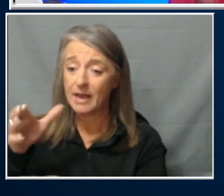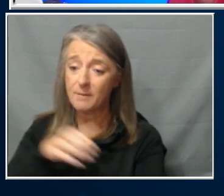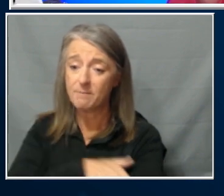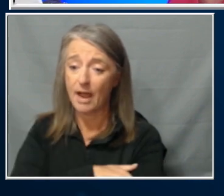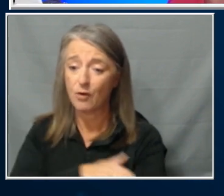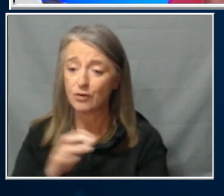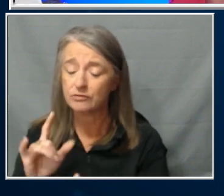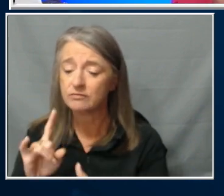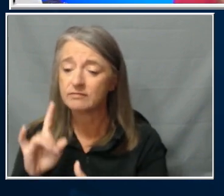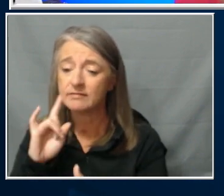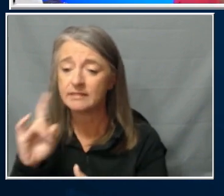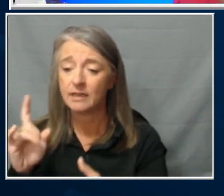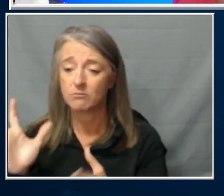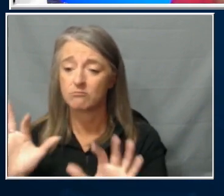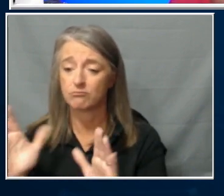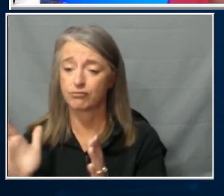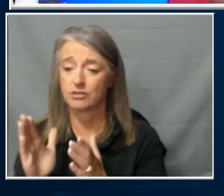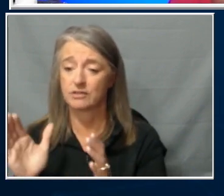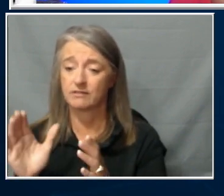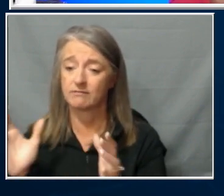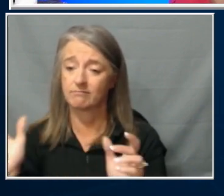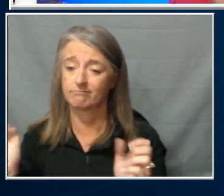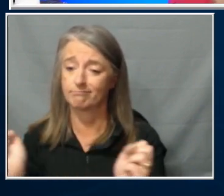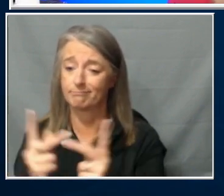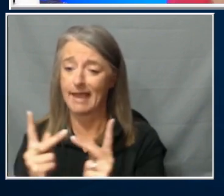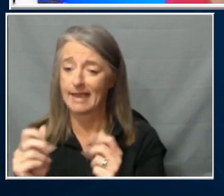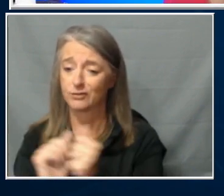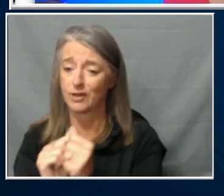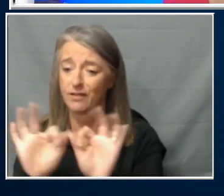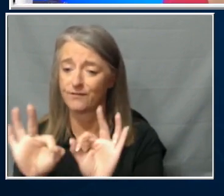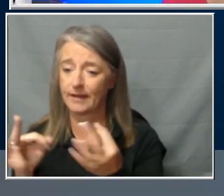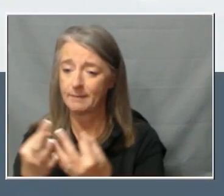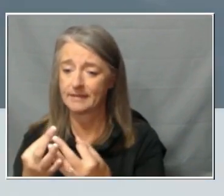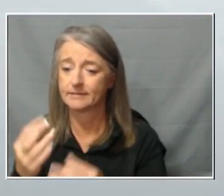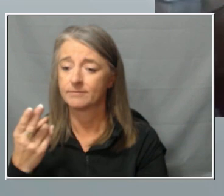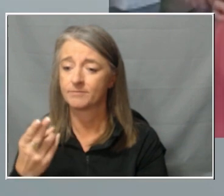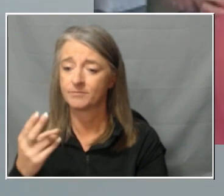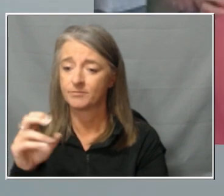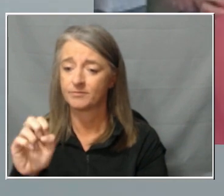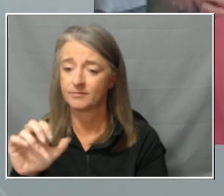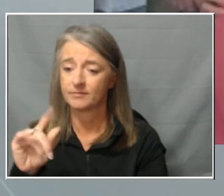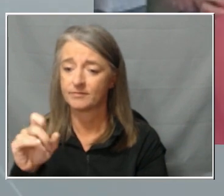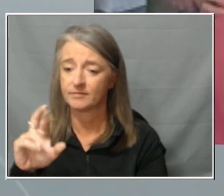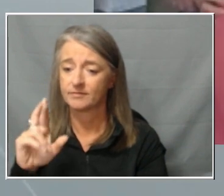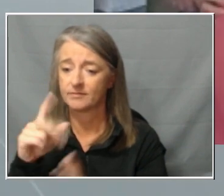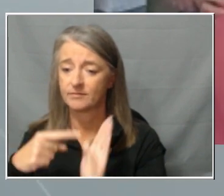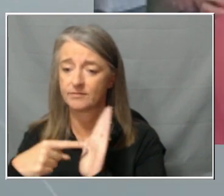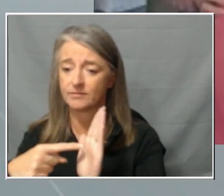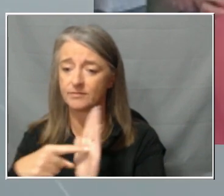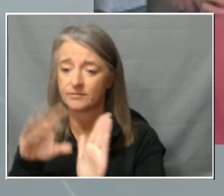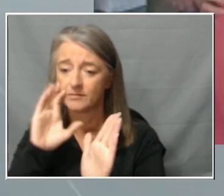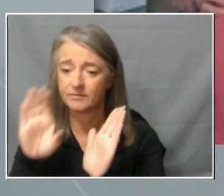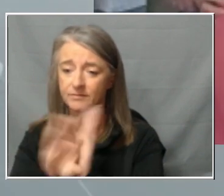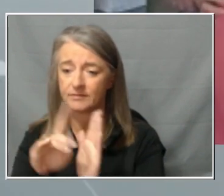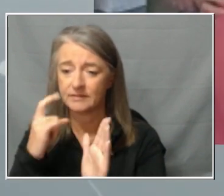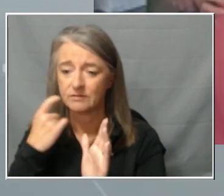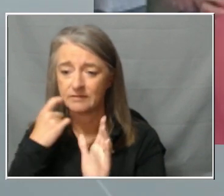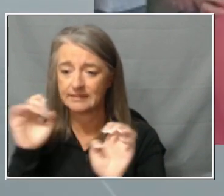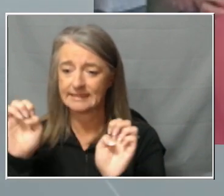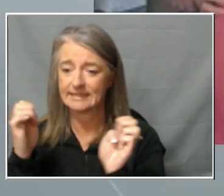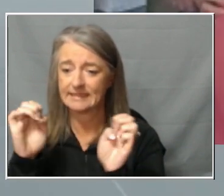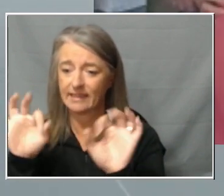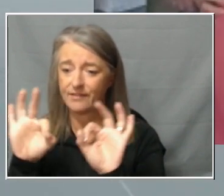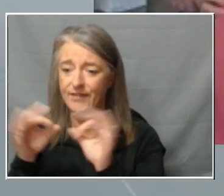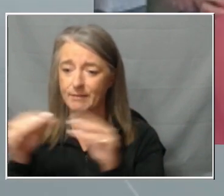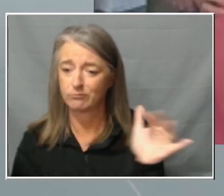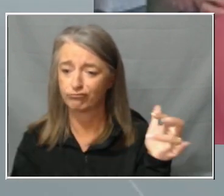bringing this family back together. Heather, you shared some photos from just this past Easter, the big family getting back